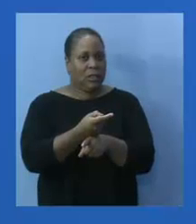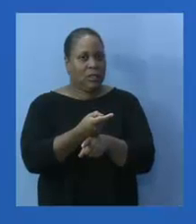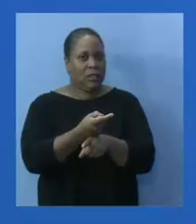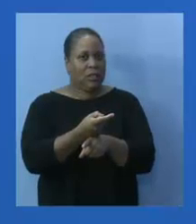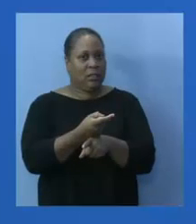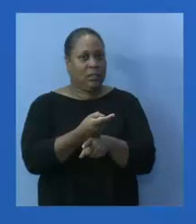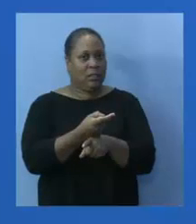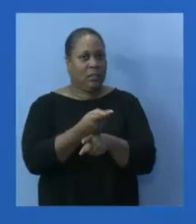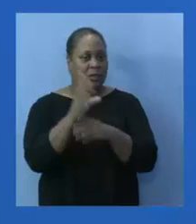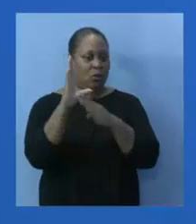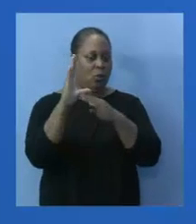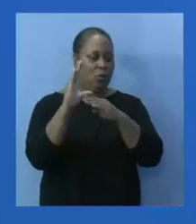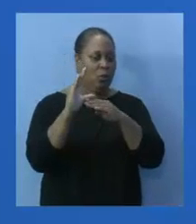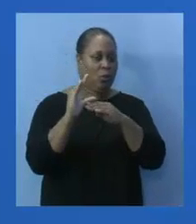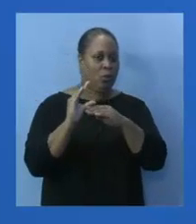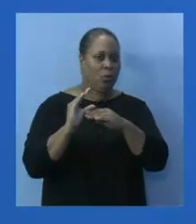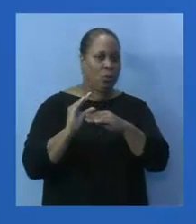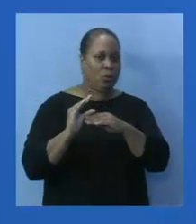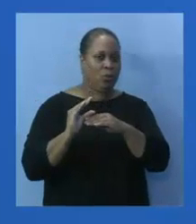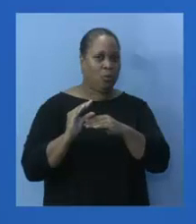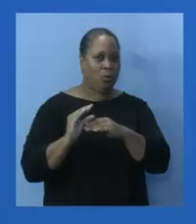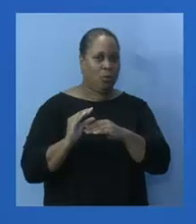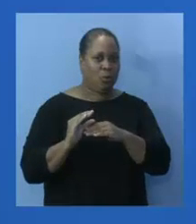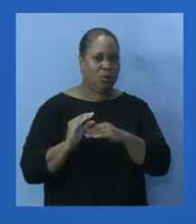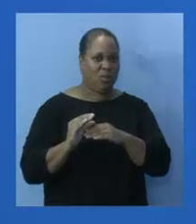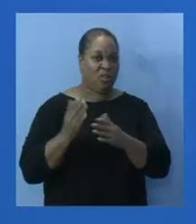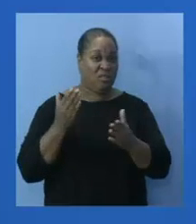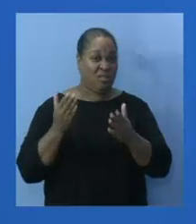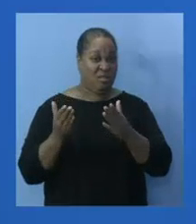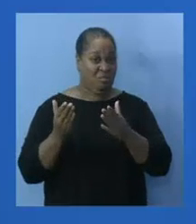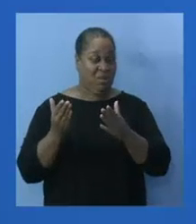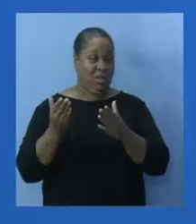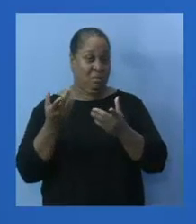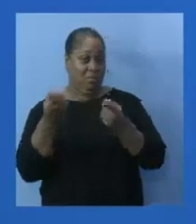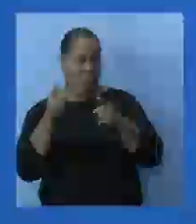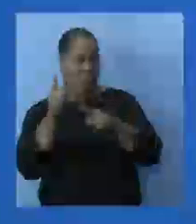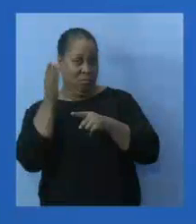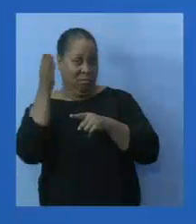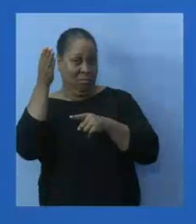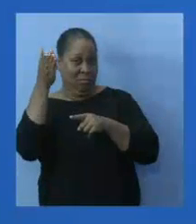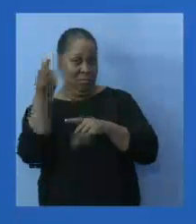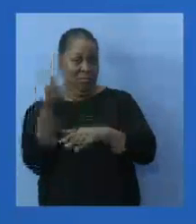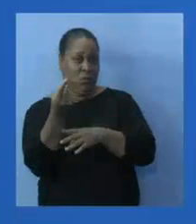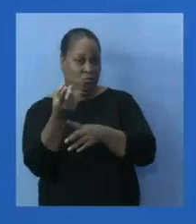it reduces the likelihood of somebody actually